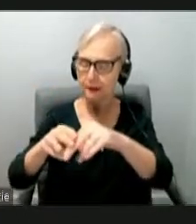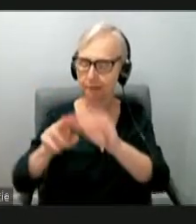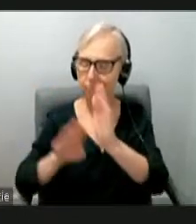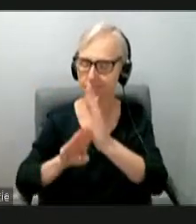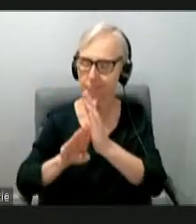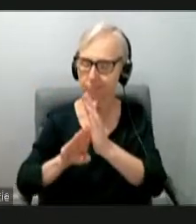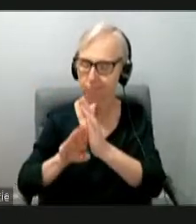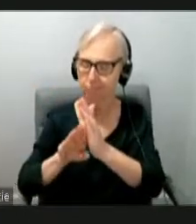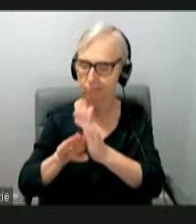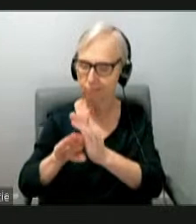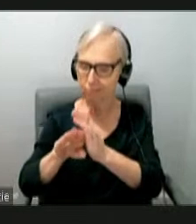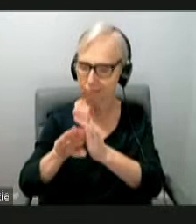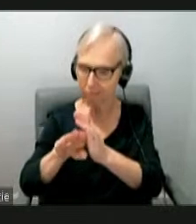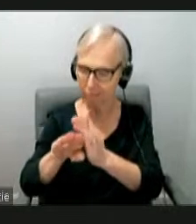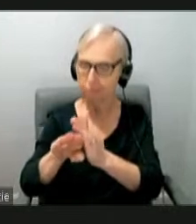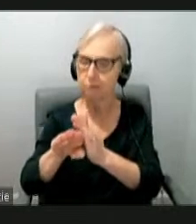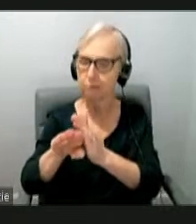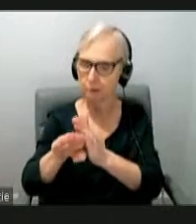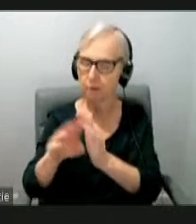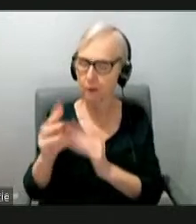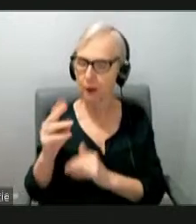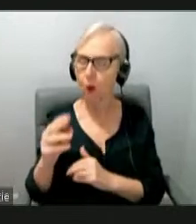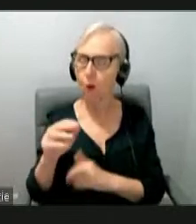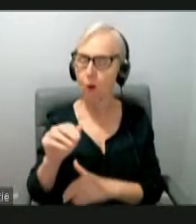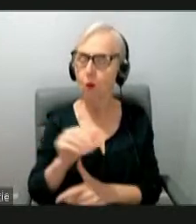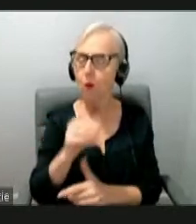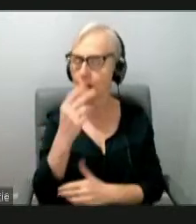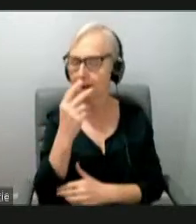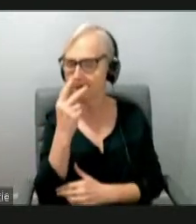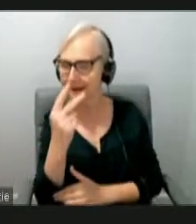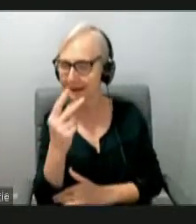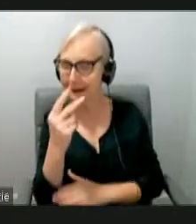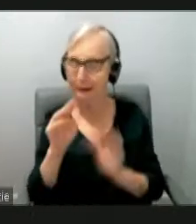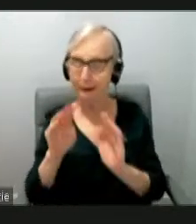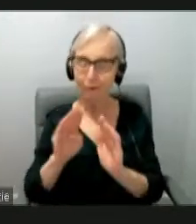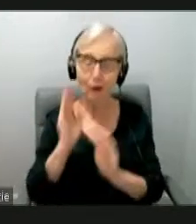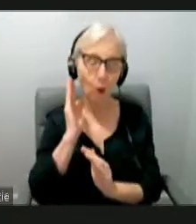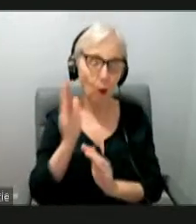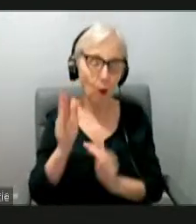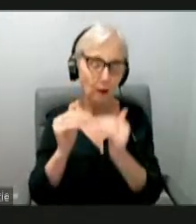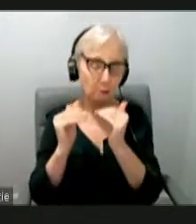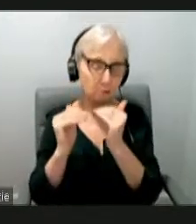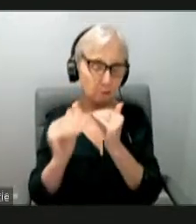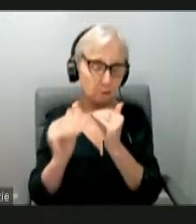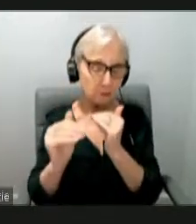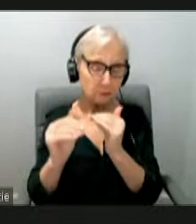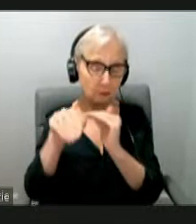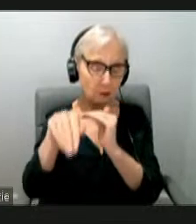to these numbers to see if we start to see them stabilize or perhaps decrease in the next couple of weeks